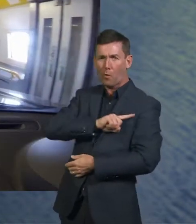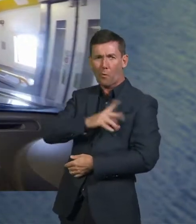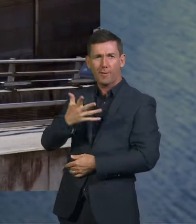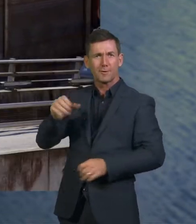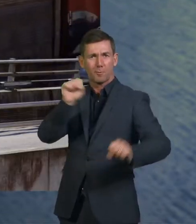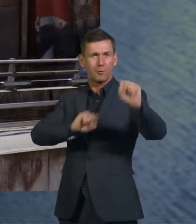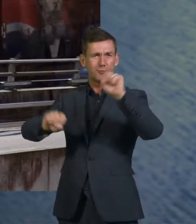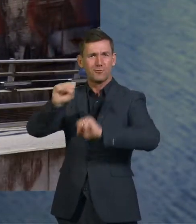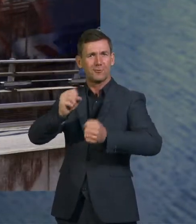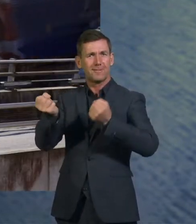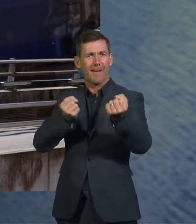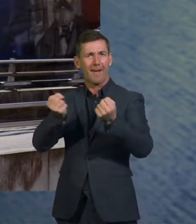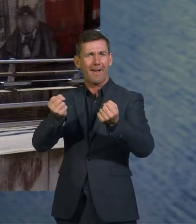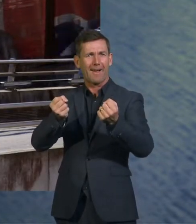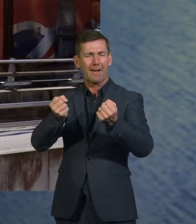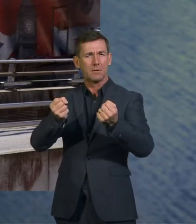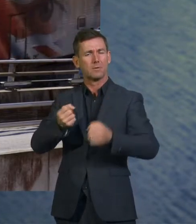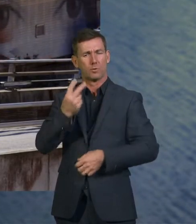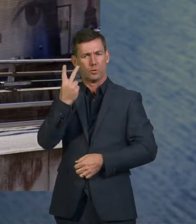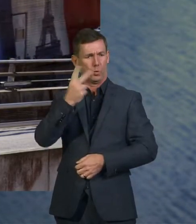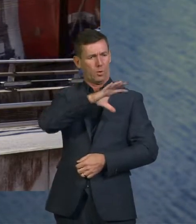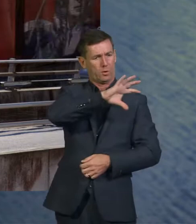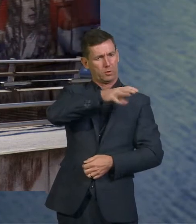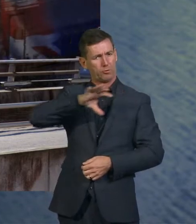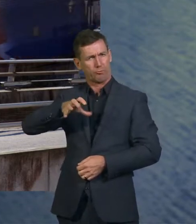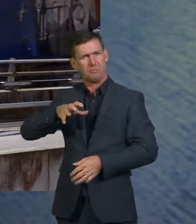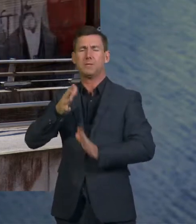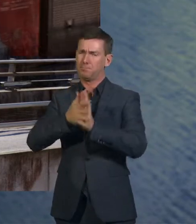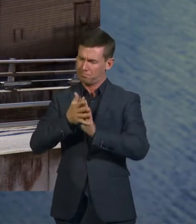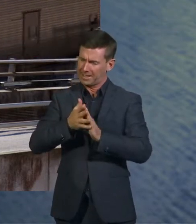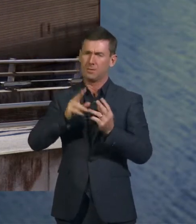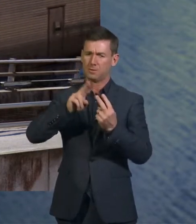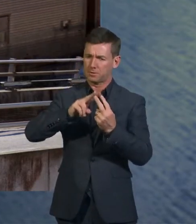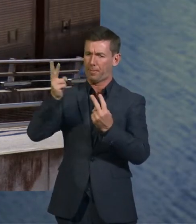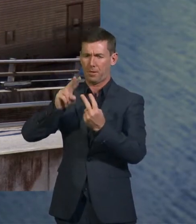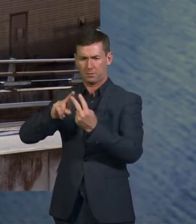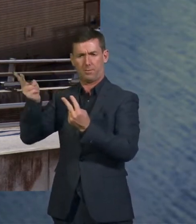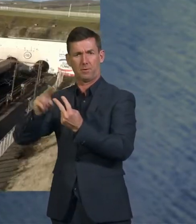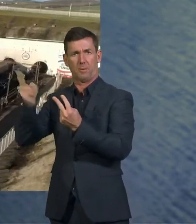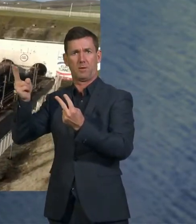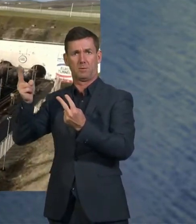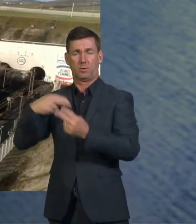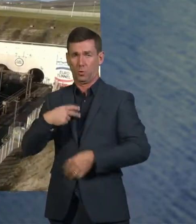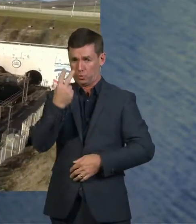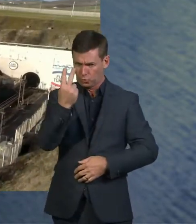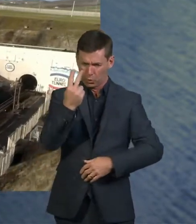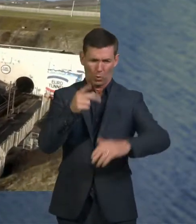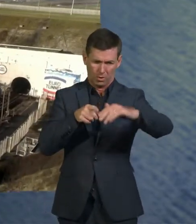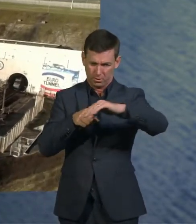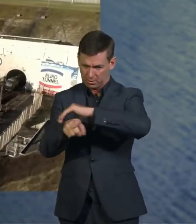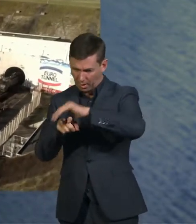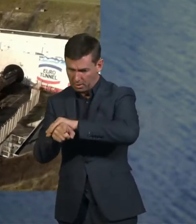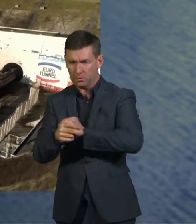Being a two-country company, Eurotunnel does everything at the double. So the two tunnels link